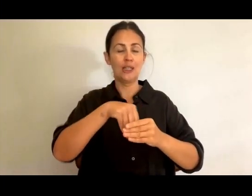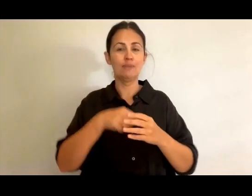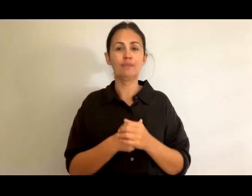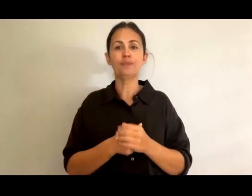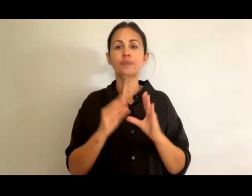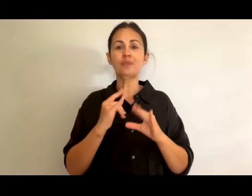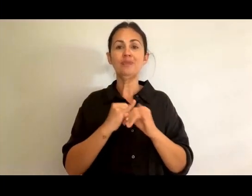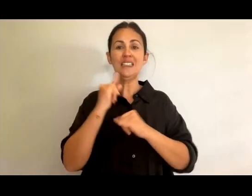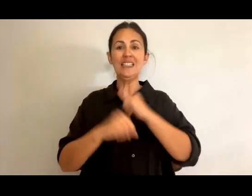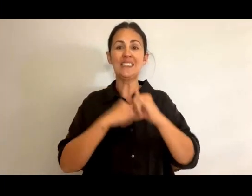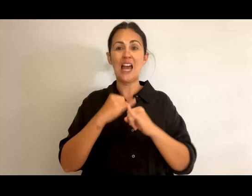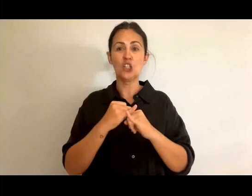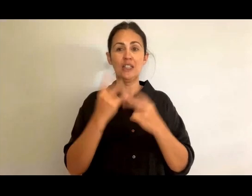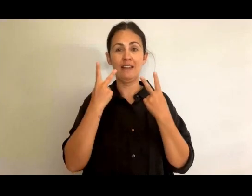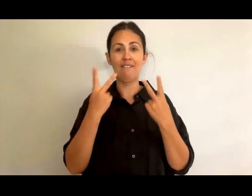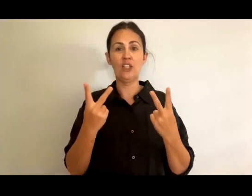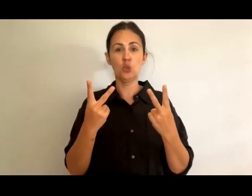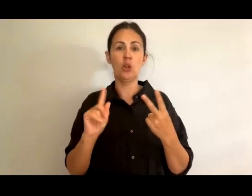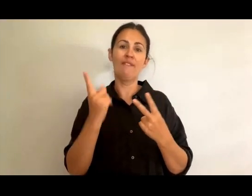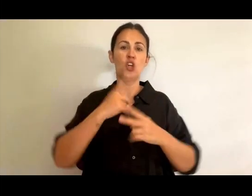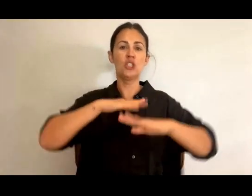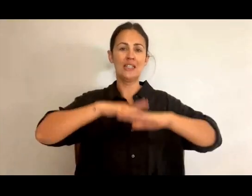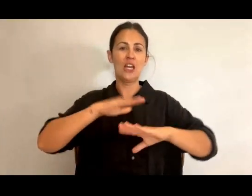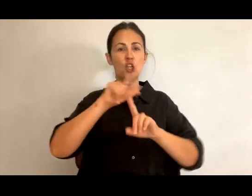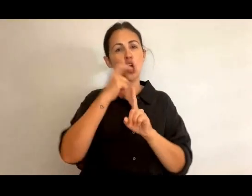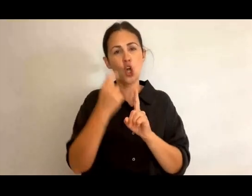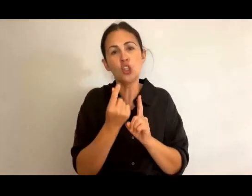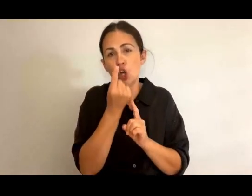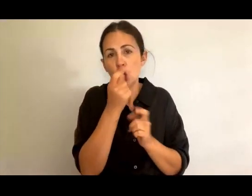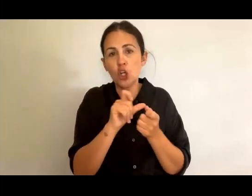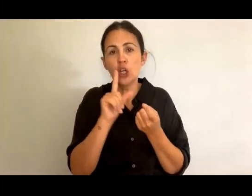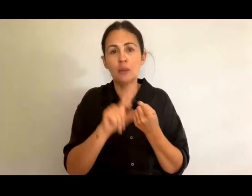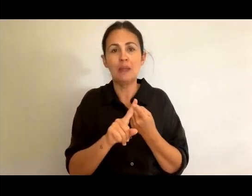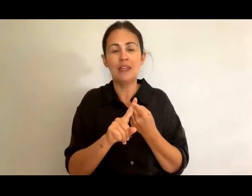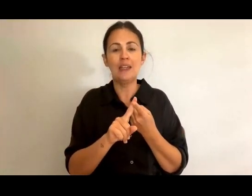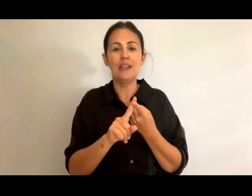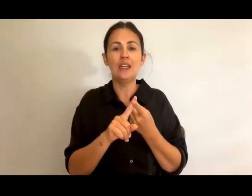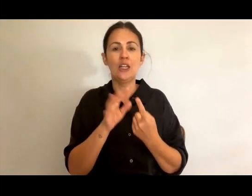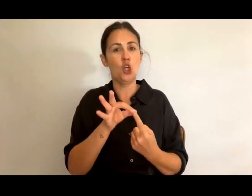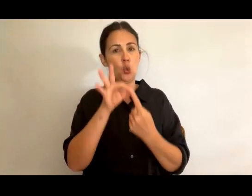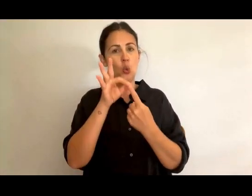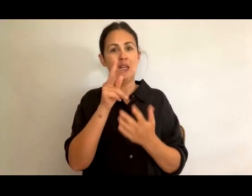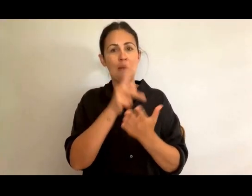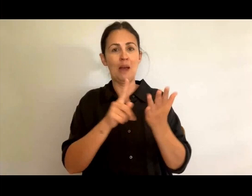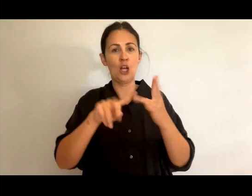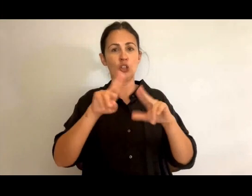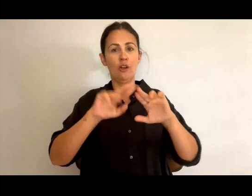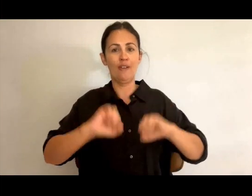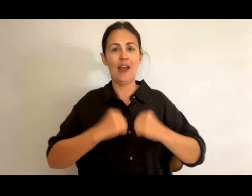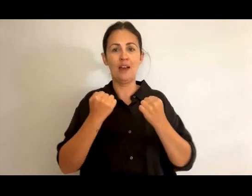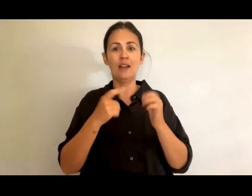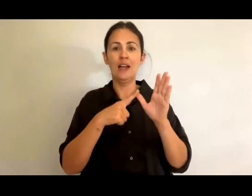First Nations culture, could be seen as the only distinct or unique part of this country. And Archie Moore will be representing Australia this year at